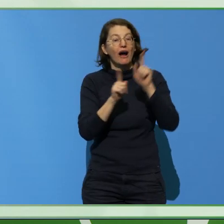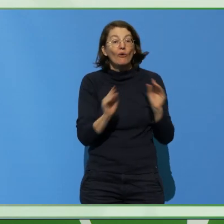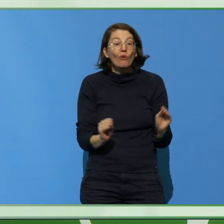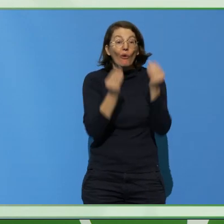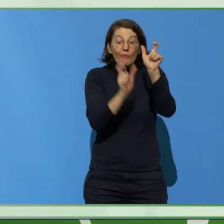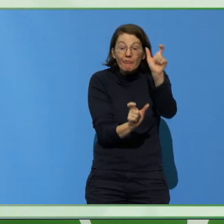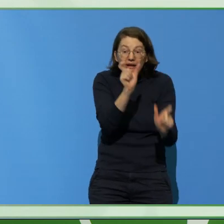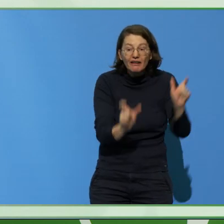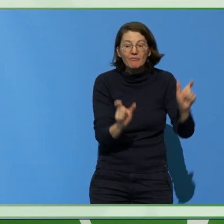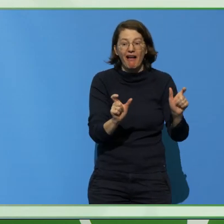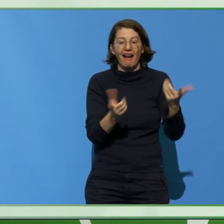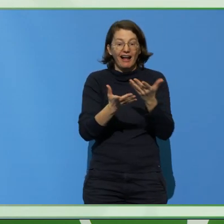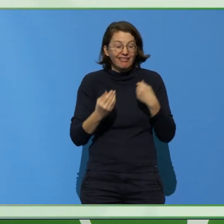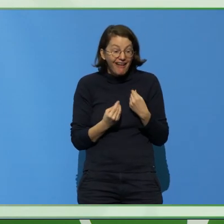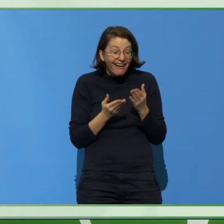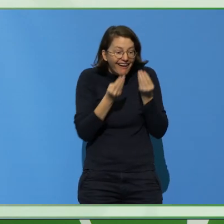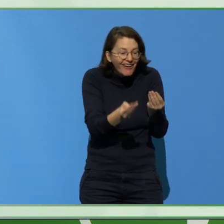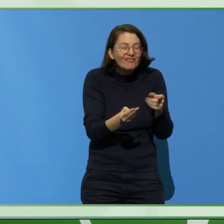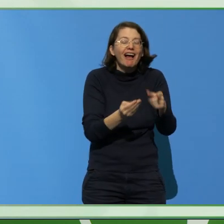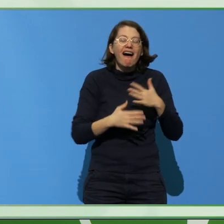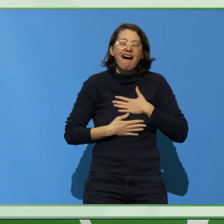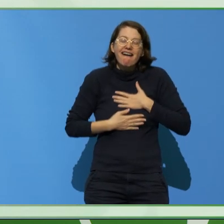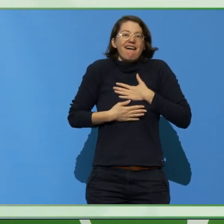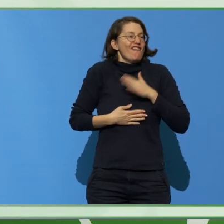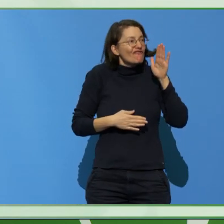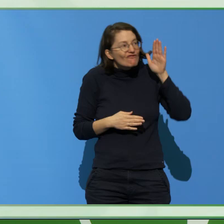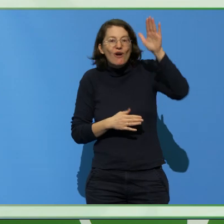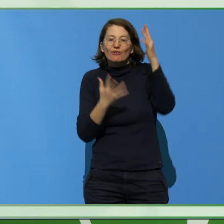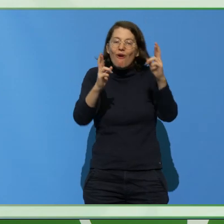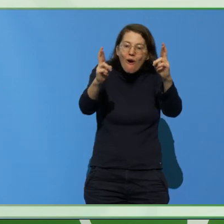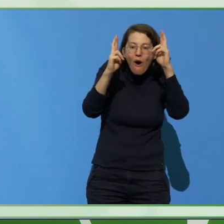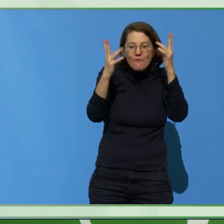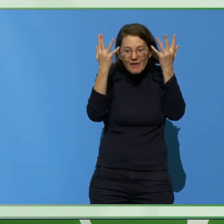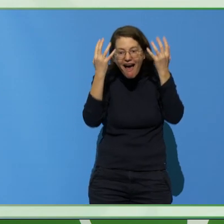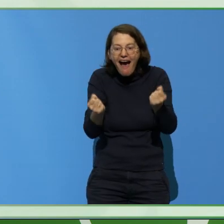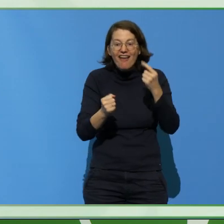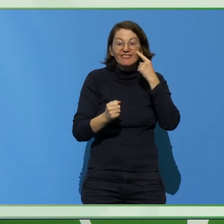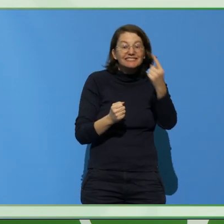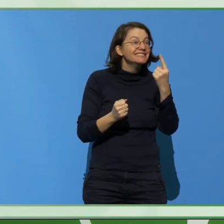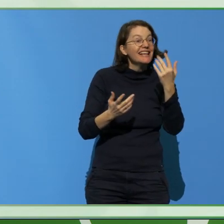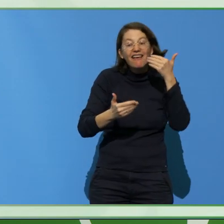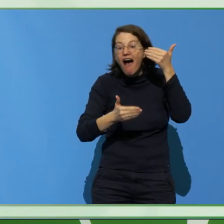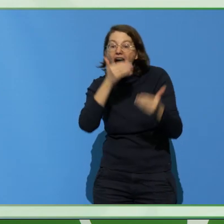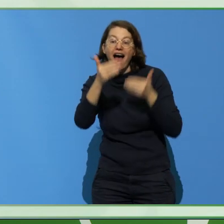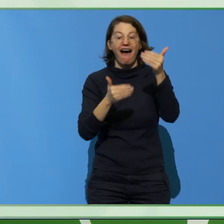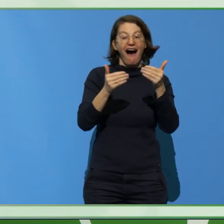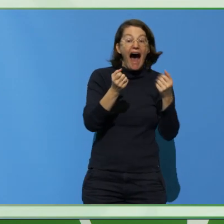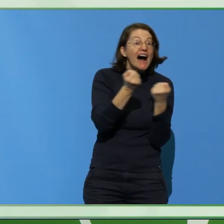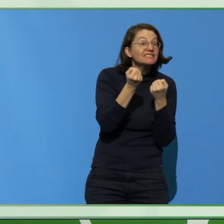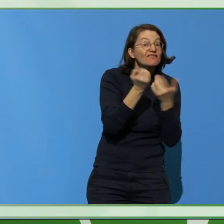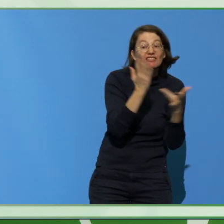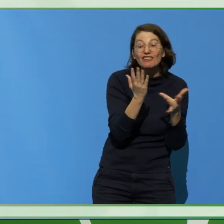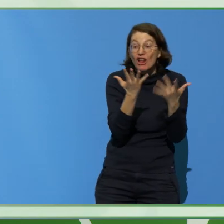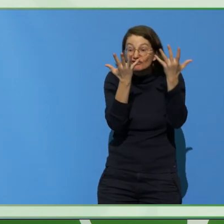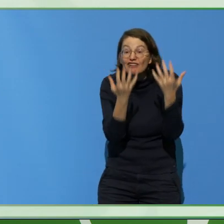of building the future of assistive technology. I was glad to participate in the technology forum a day before we started